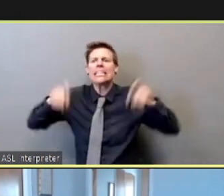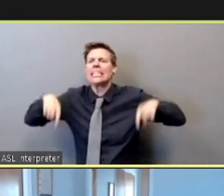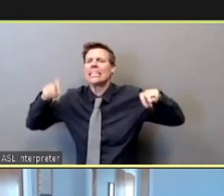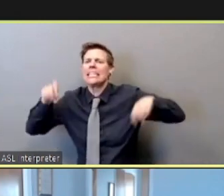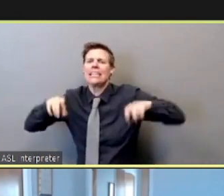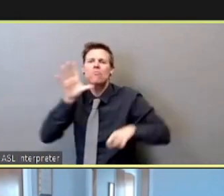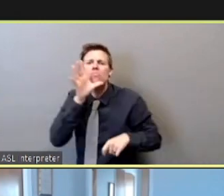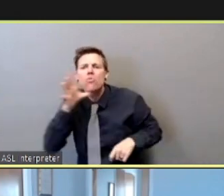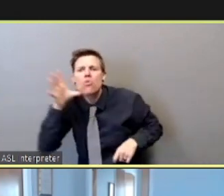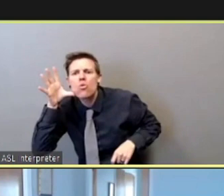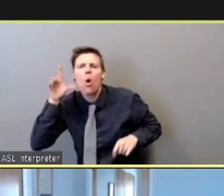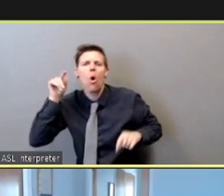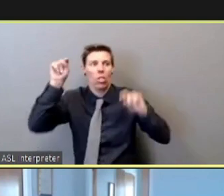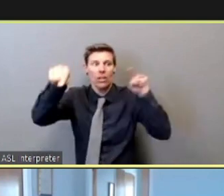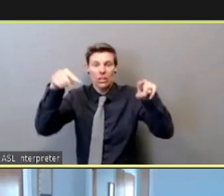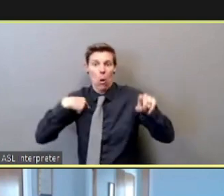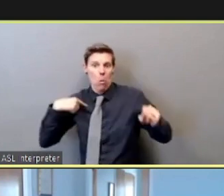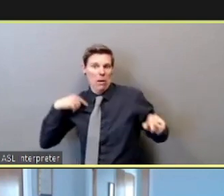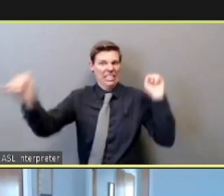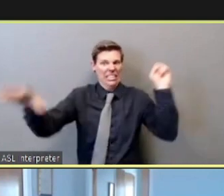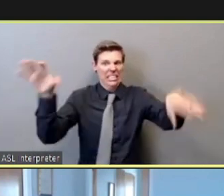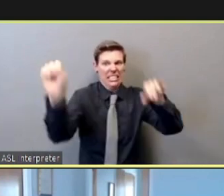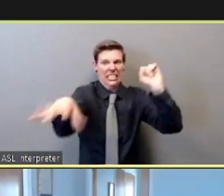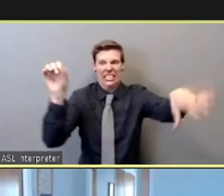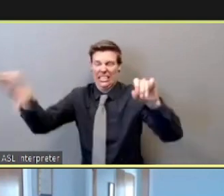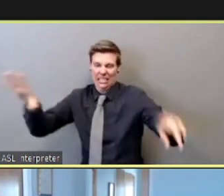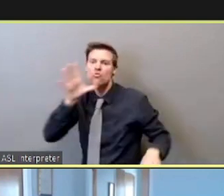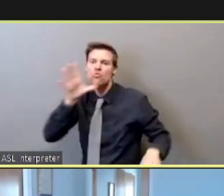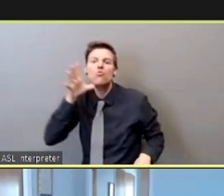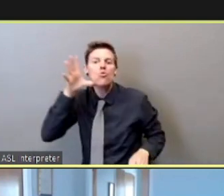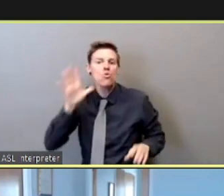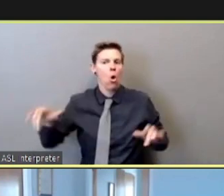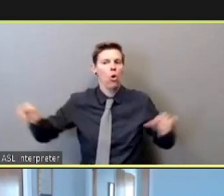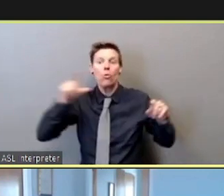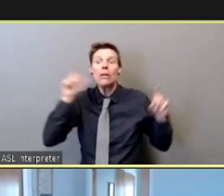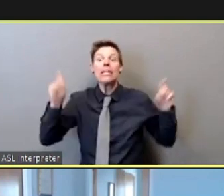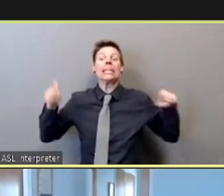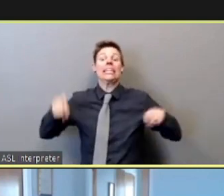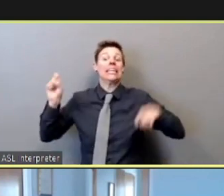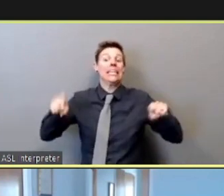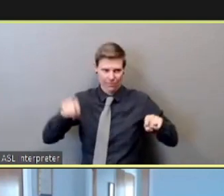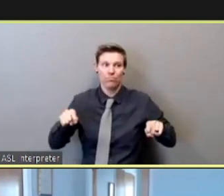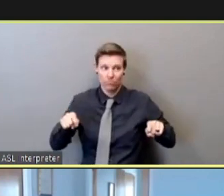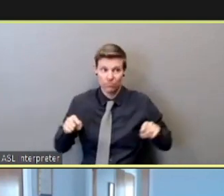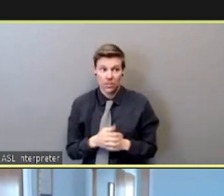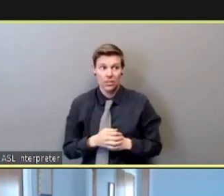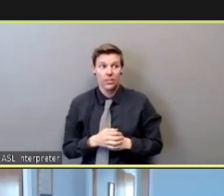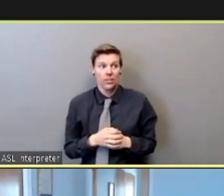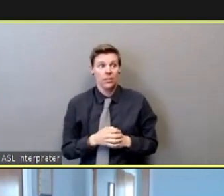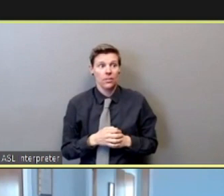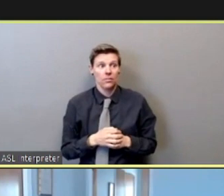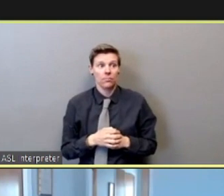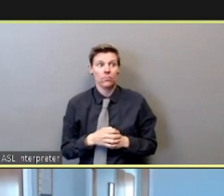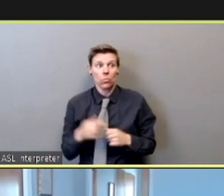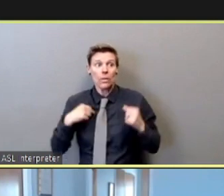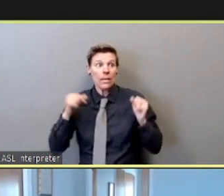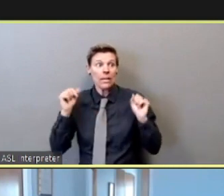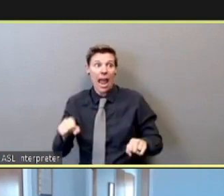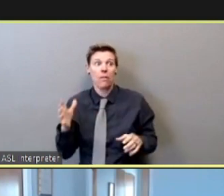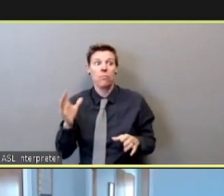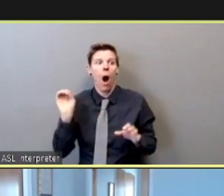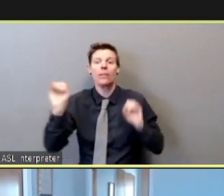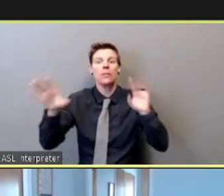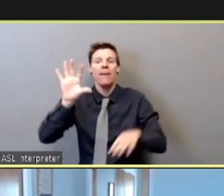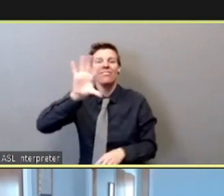to also highlight that we actually have the capacity to distribute more than 50,000 doses per week of vaccine. So the